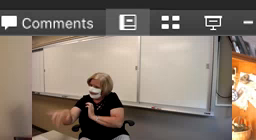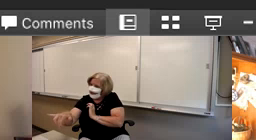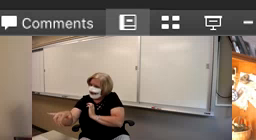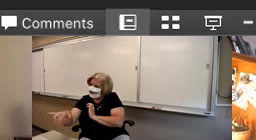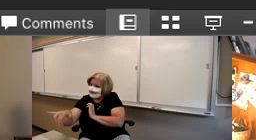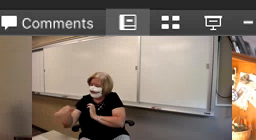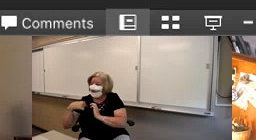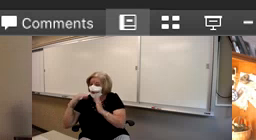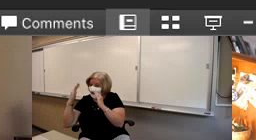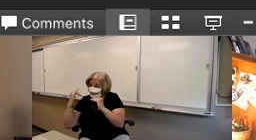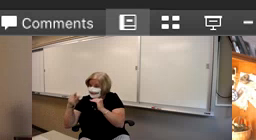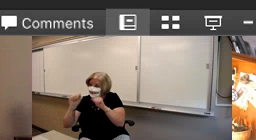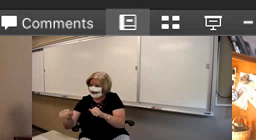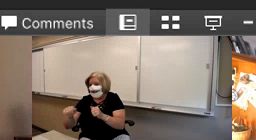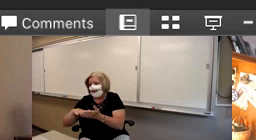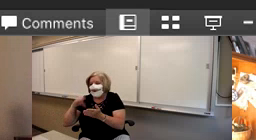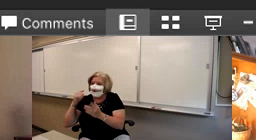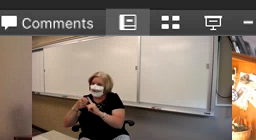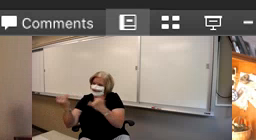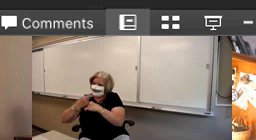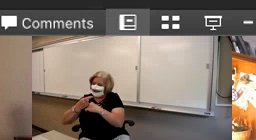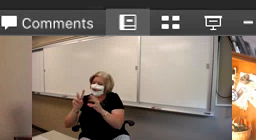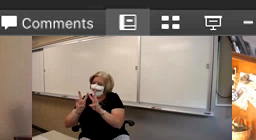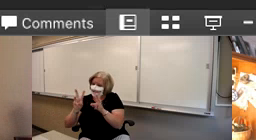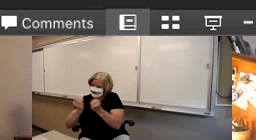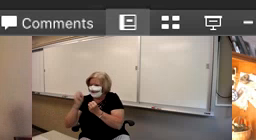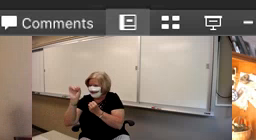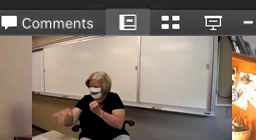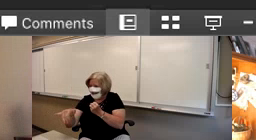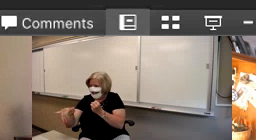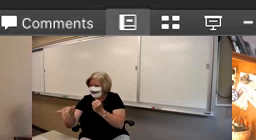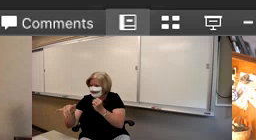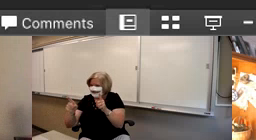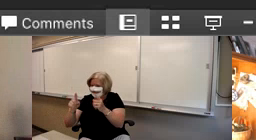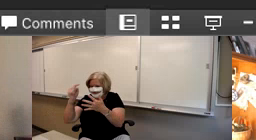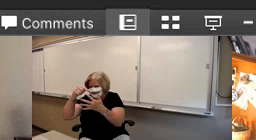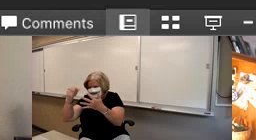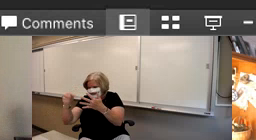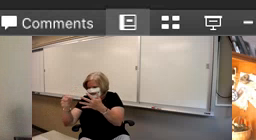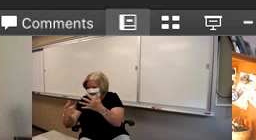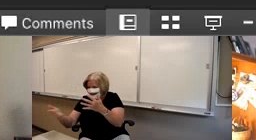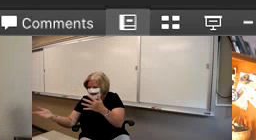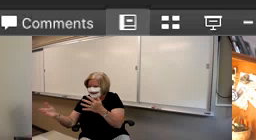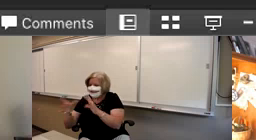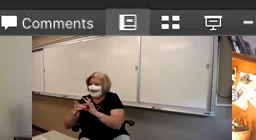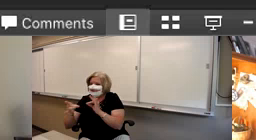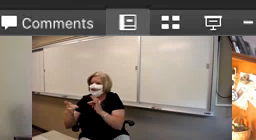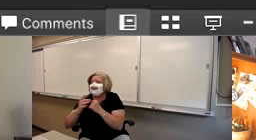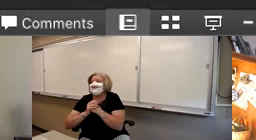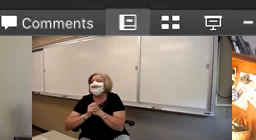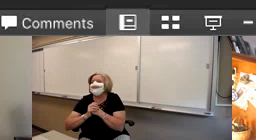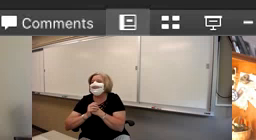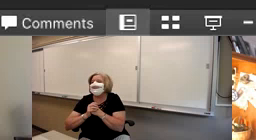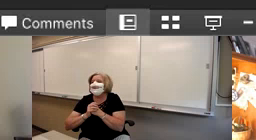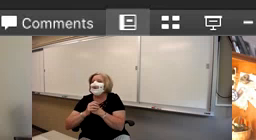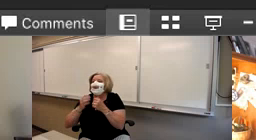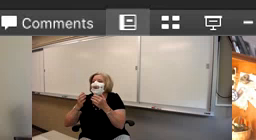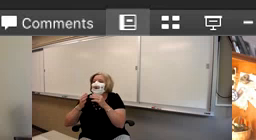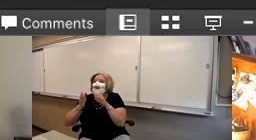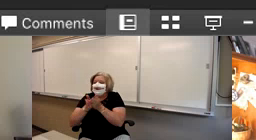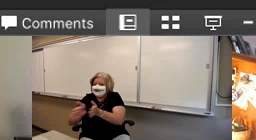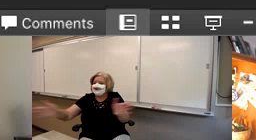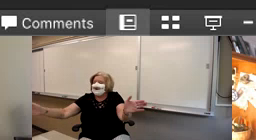what I hope you guys will get out of today's workshop. So as I mentioned, the overview, we're going to talk about